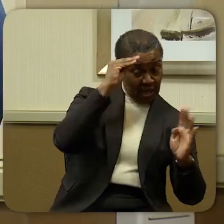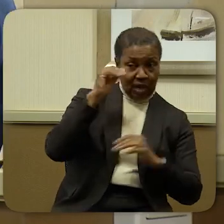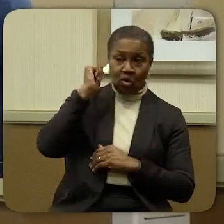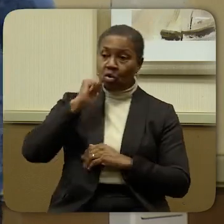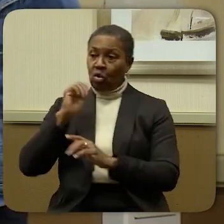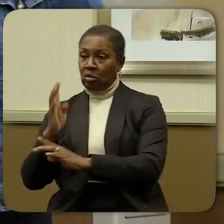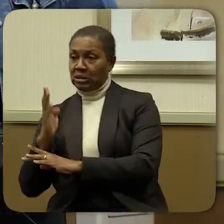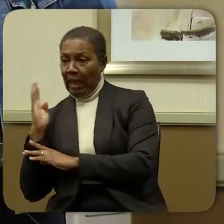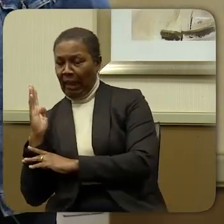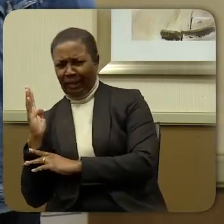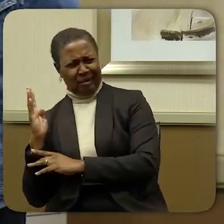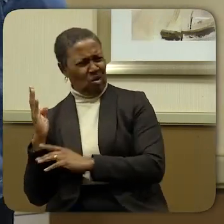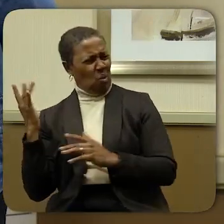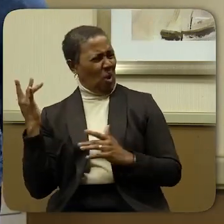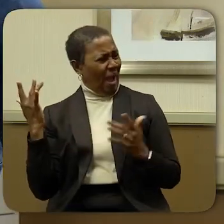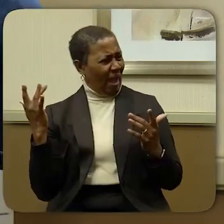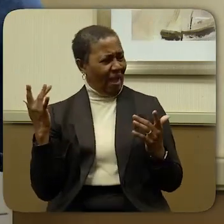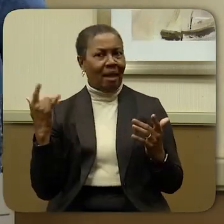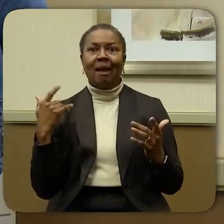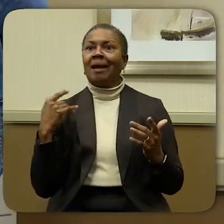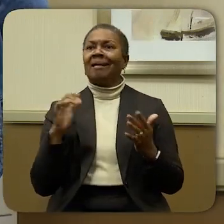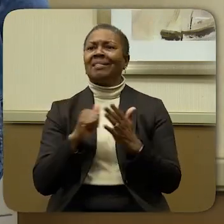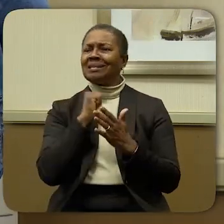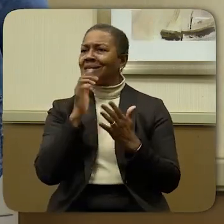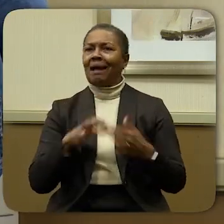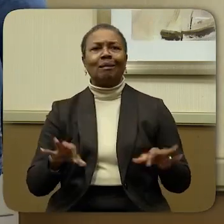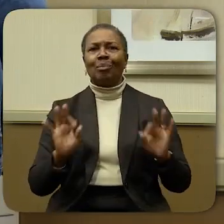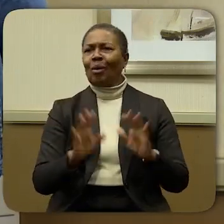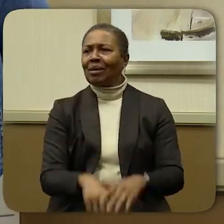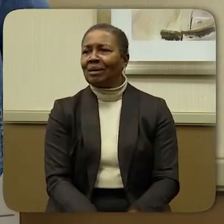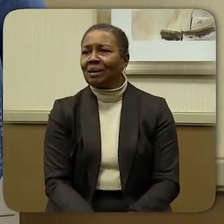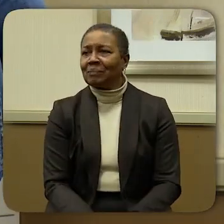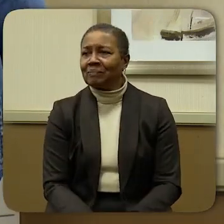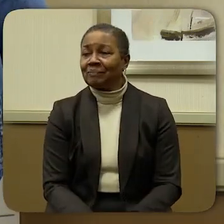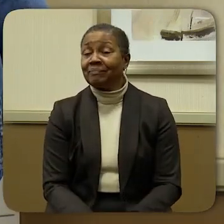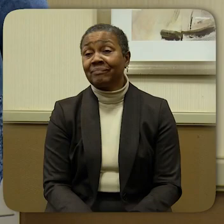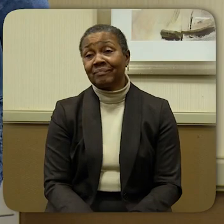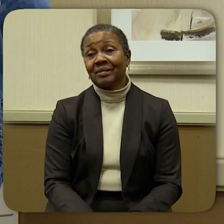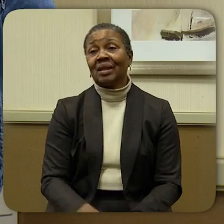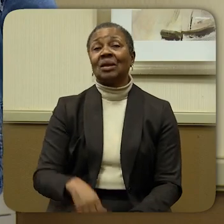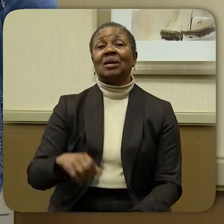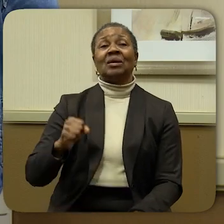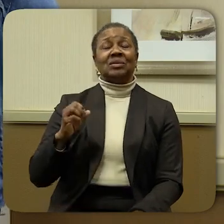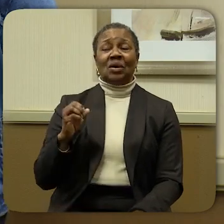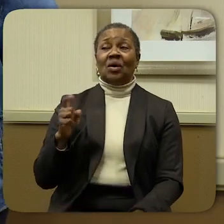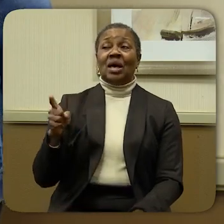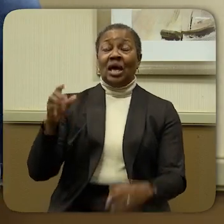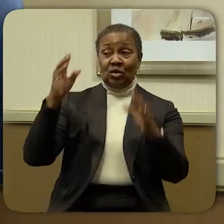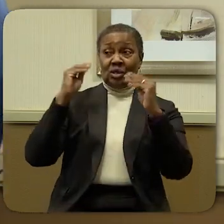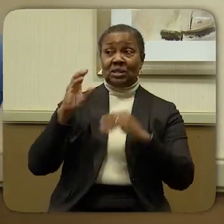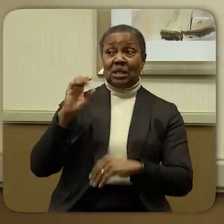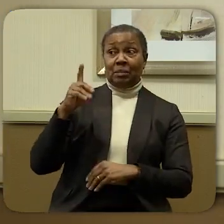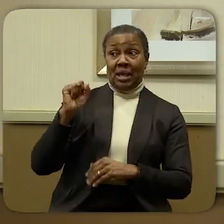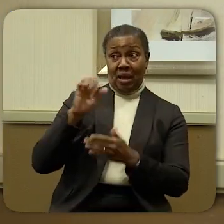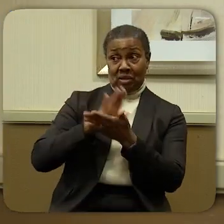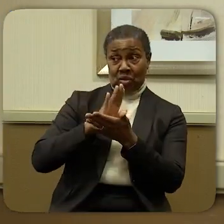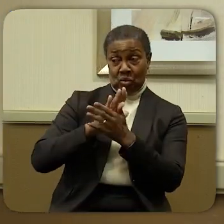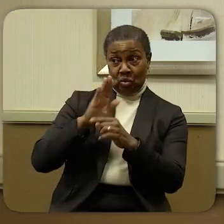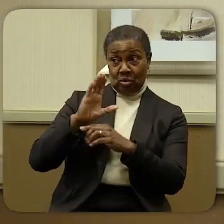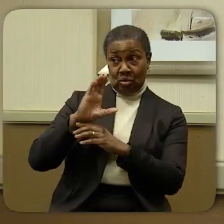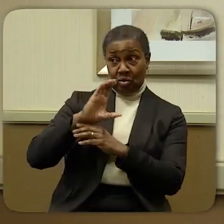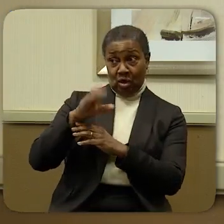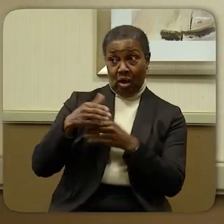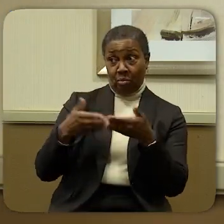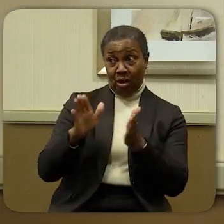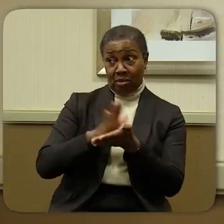just so, like, why does it matter, right? Right. So, and you're teaching CPS schools? Yeah.